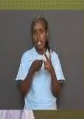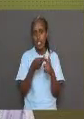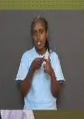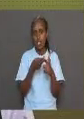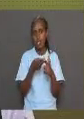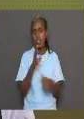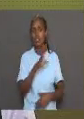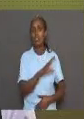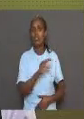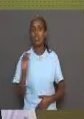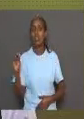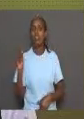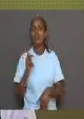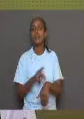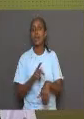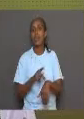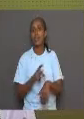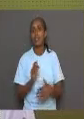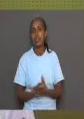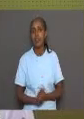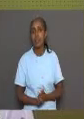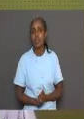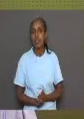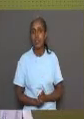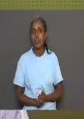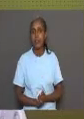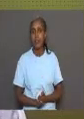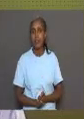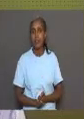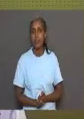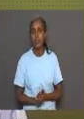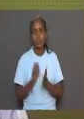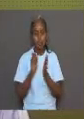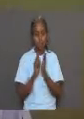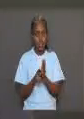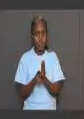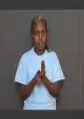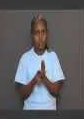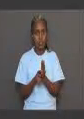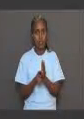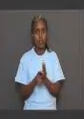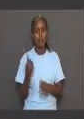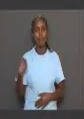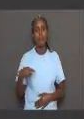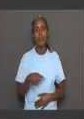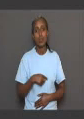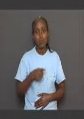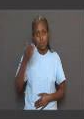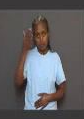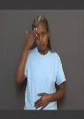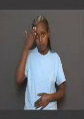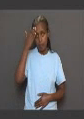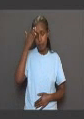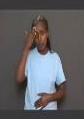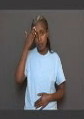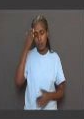ranges, and periods. For instance, we had to know